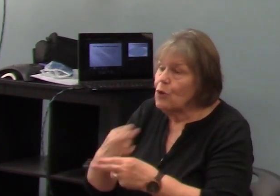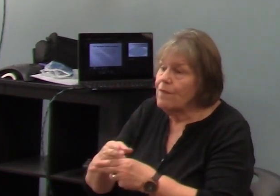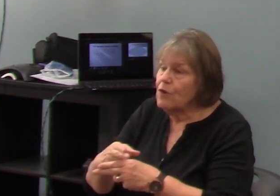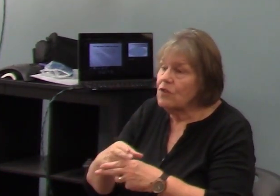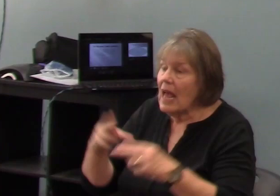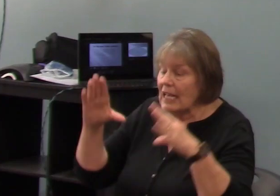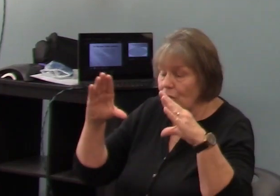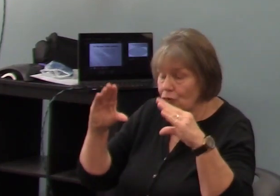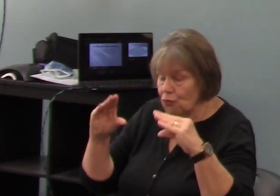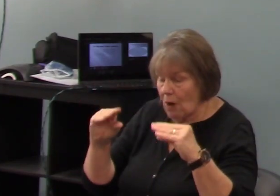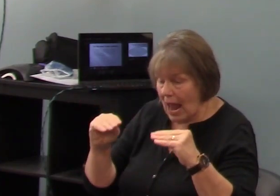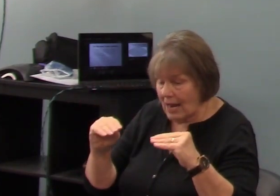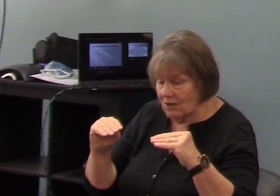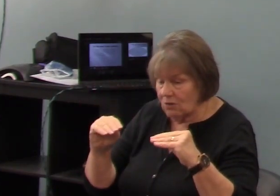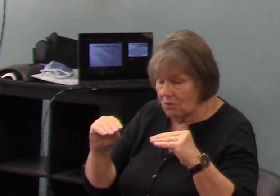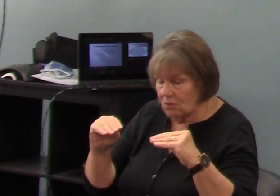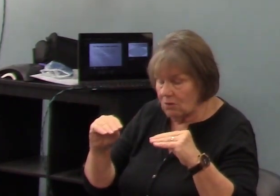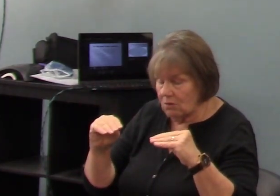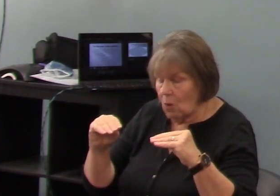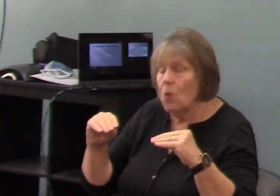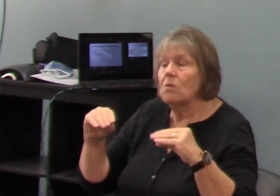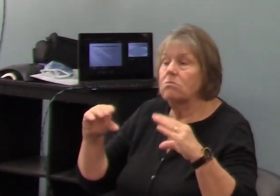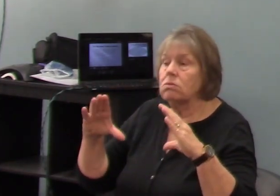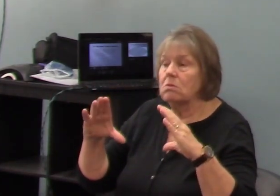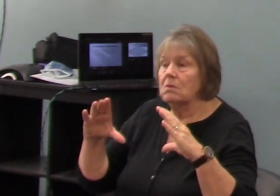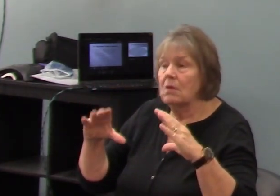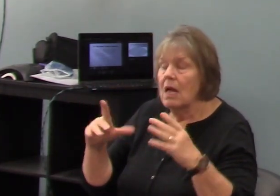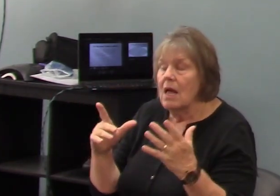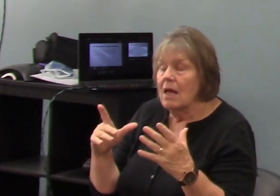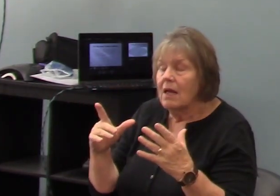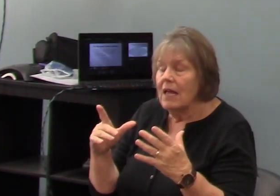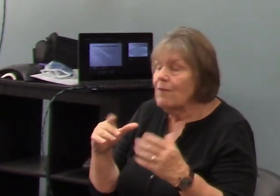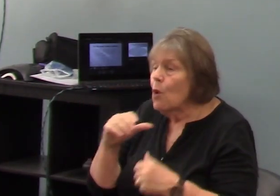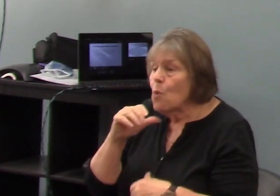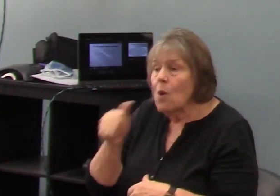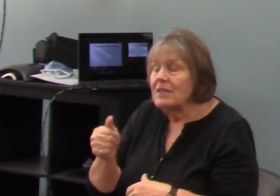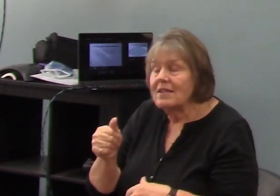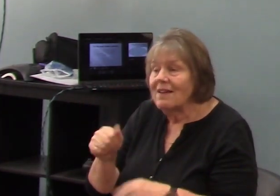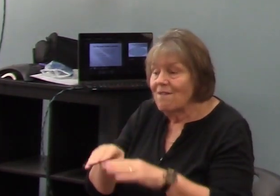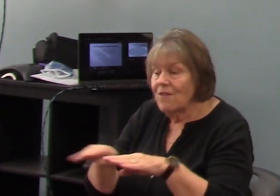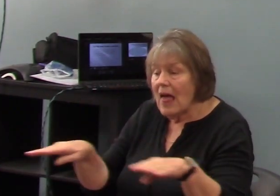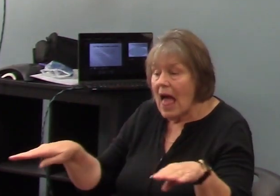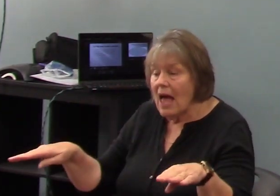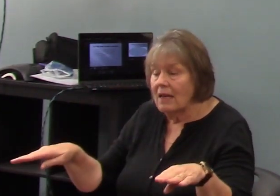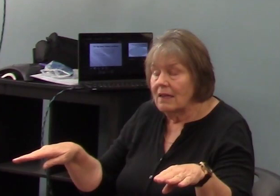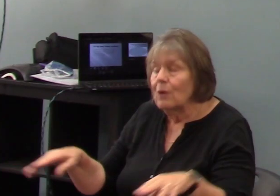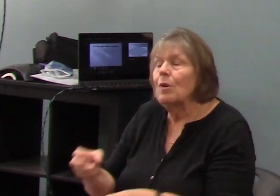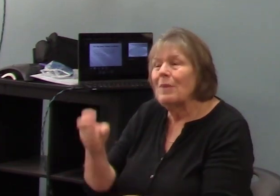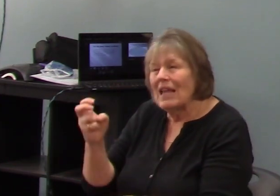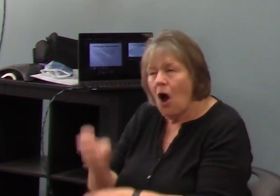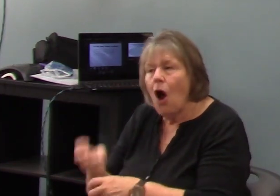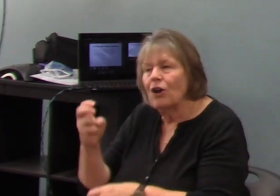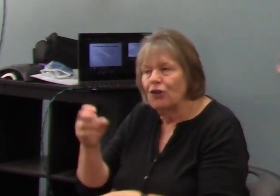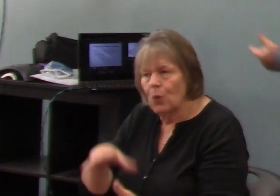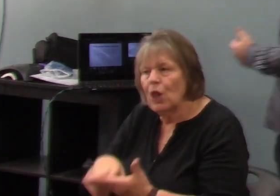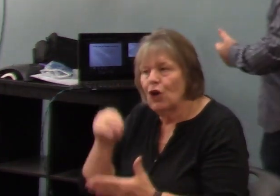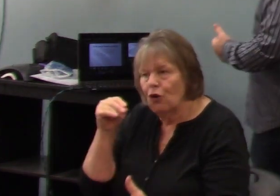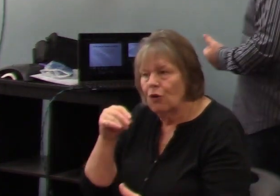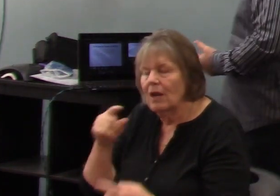is dependent on it. It's also interesting, without it being flat, it would be really hard for us to learn about the universe, which is cool too.